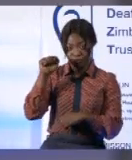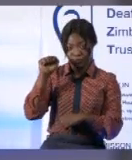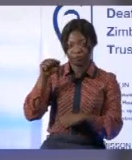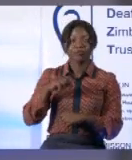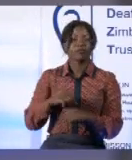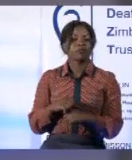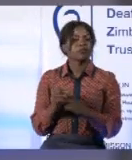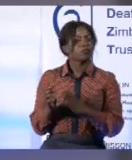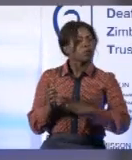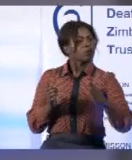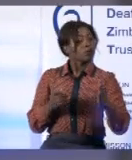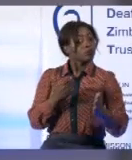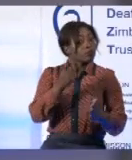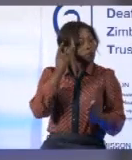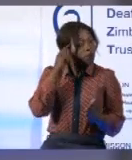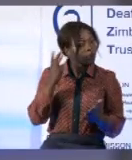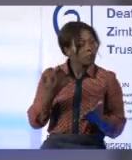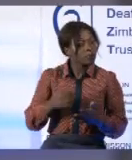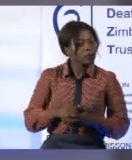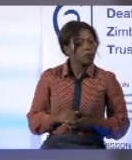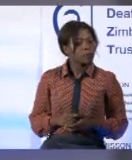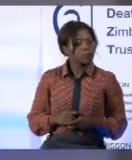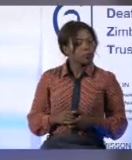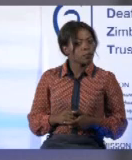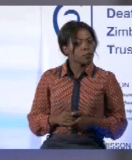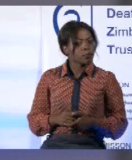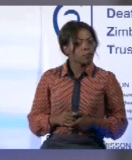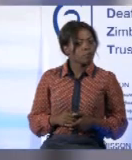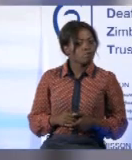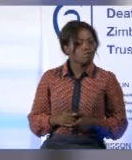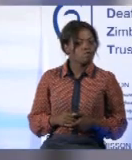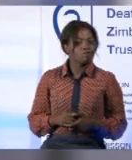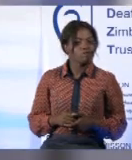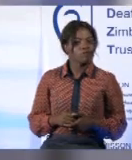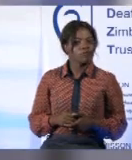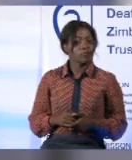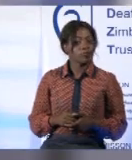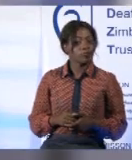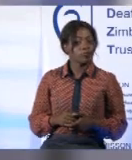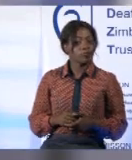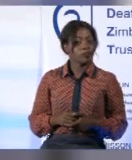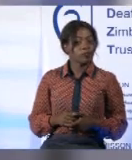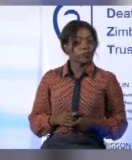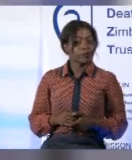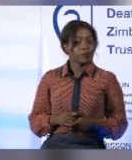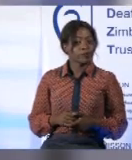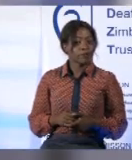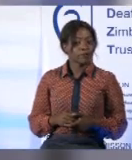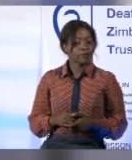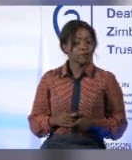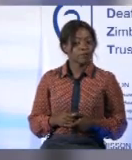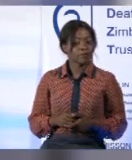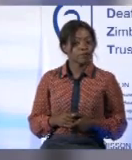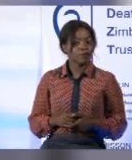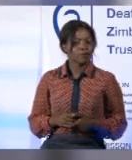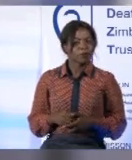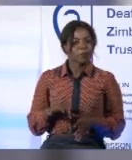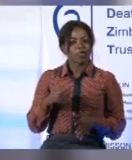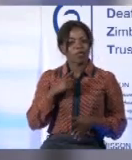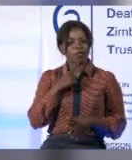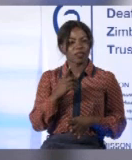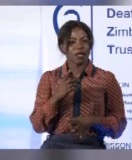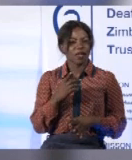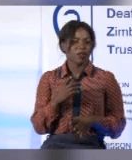you, McDonald? I can't really say I believe. I can't really say God knows